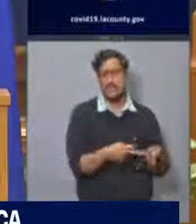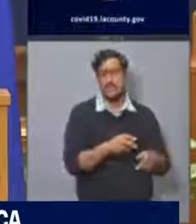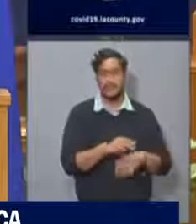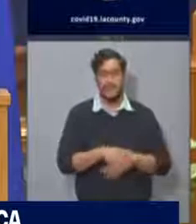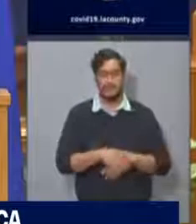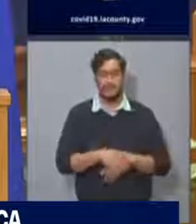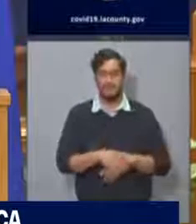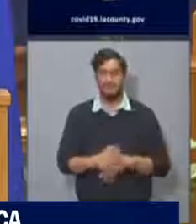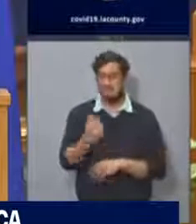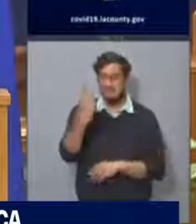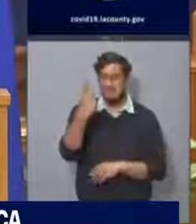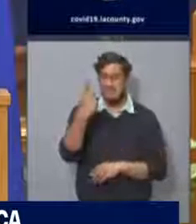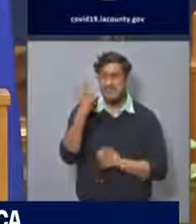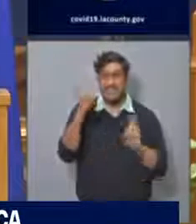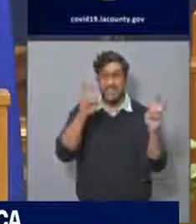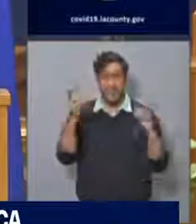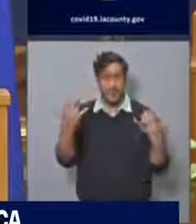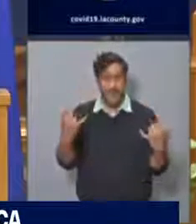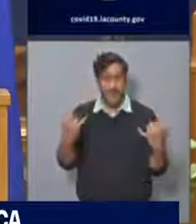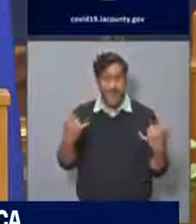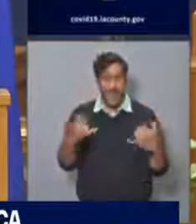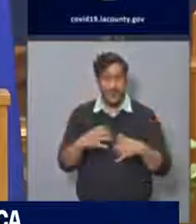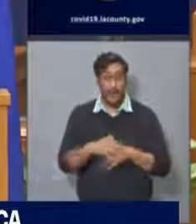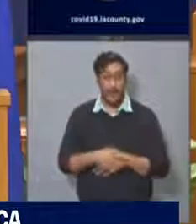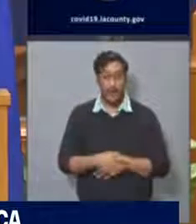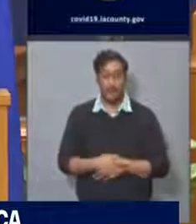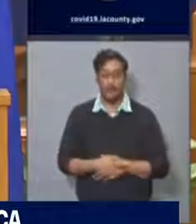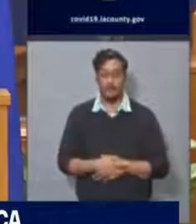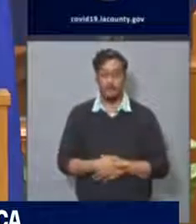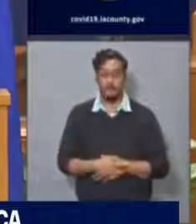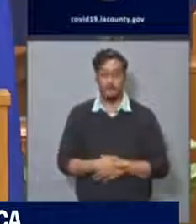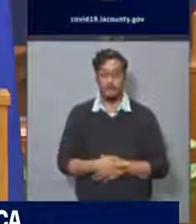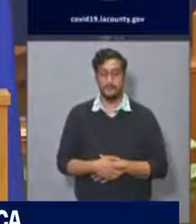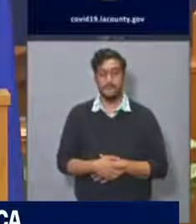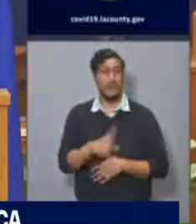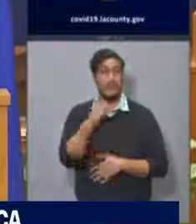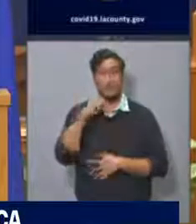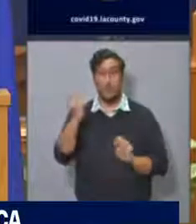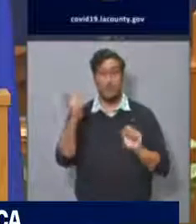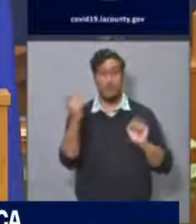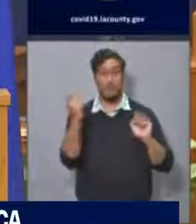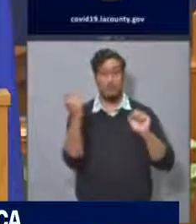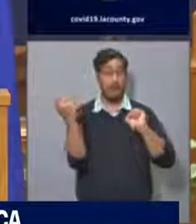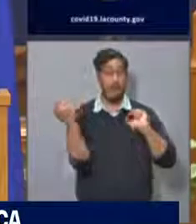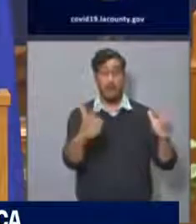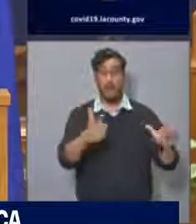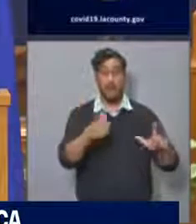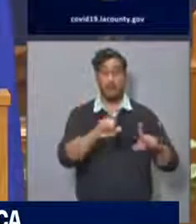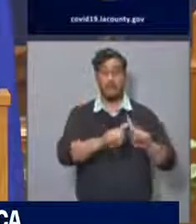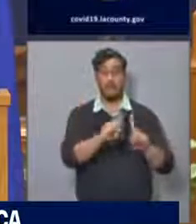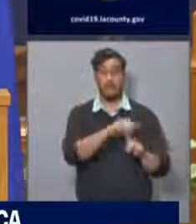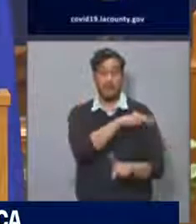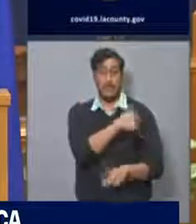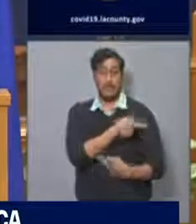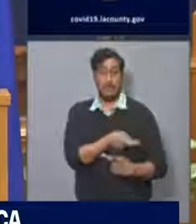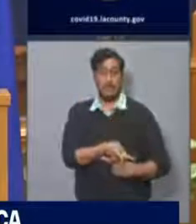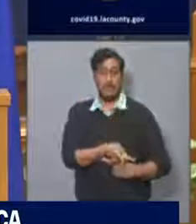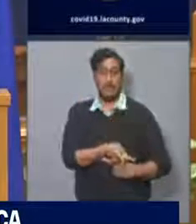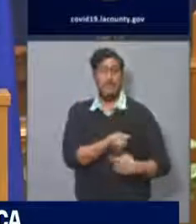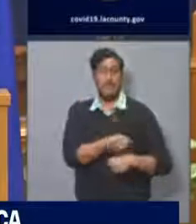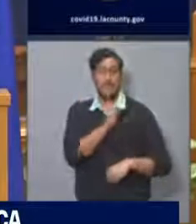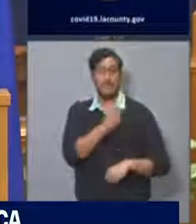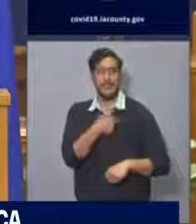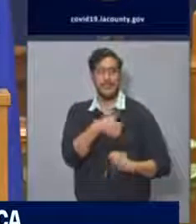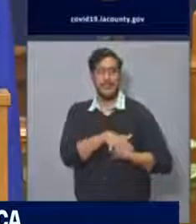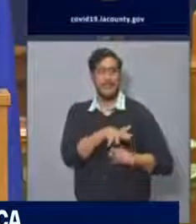that the biggest issues that we have in all of our healthcare settings is making sure we have enough workers